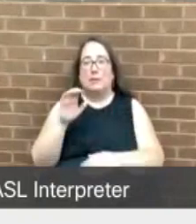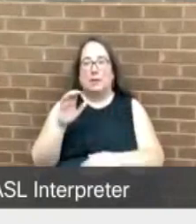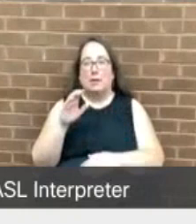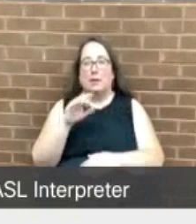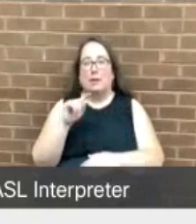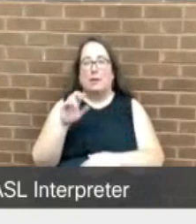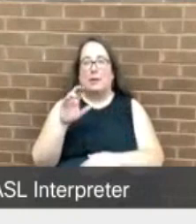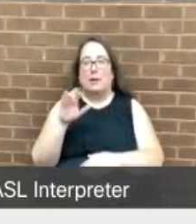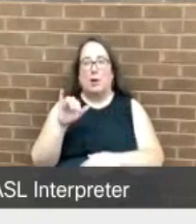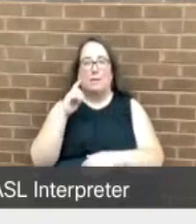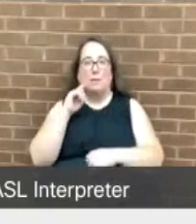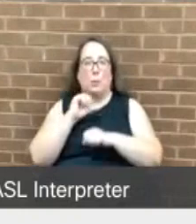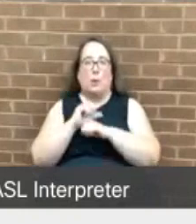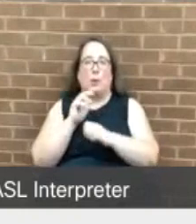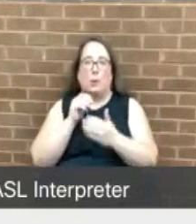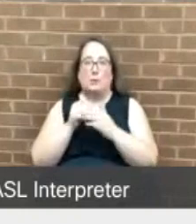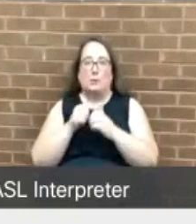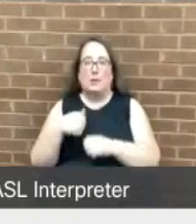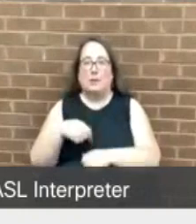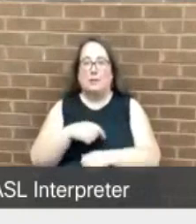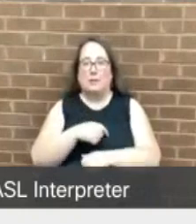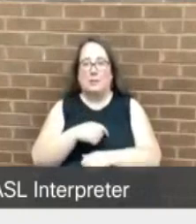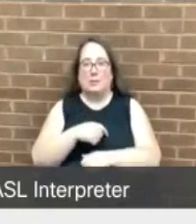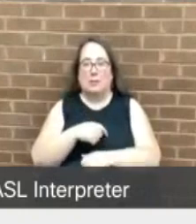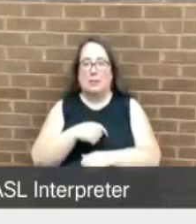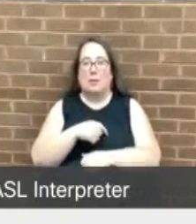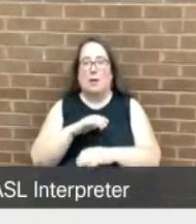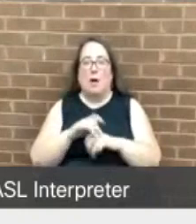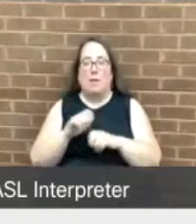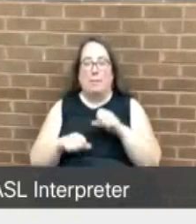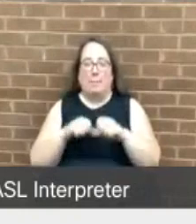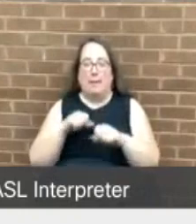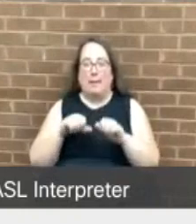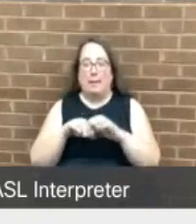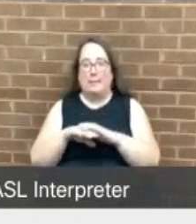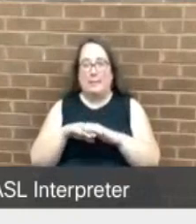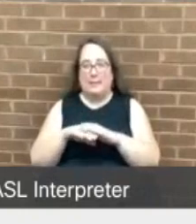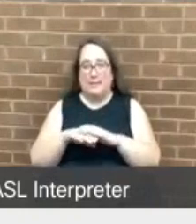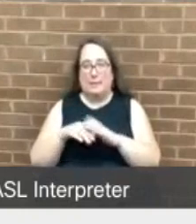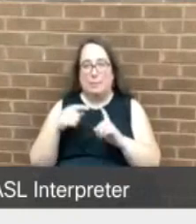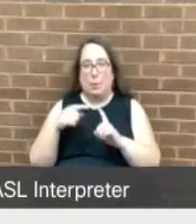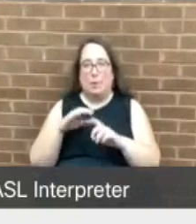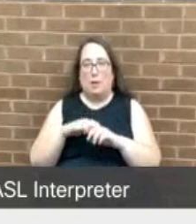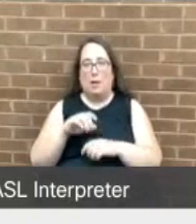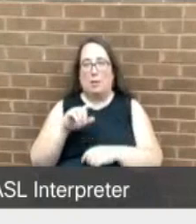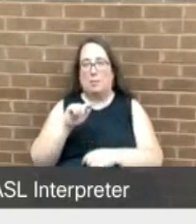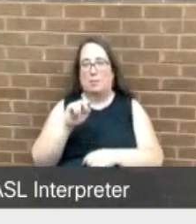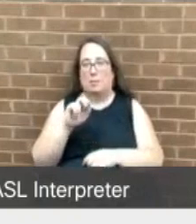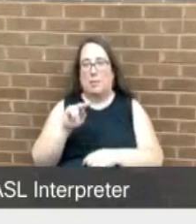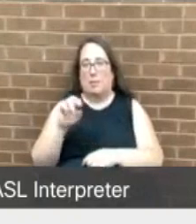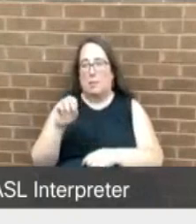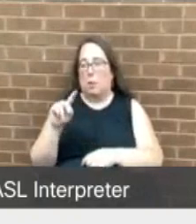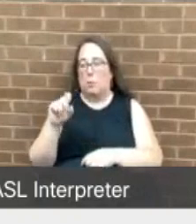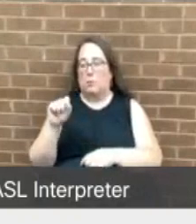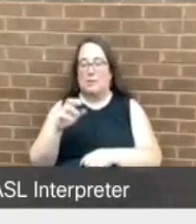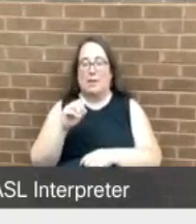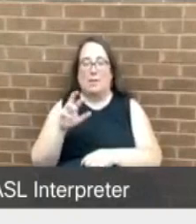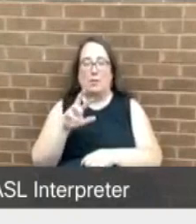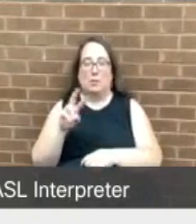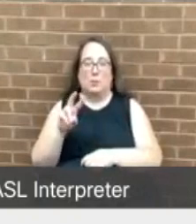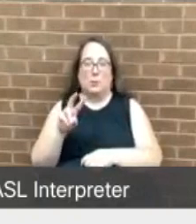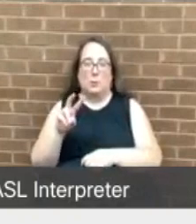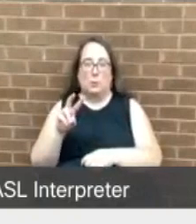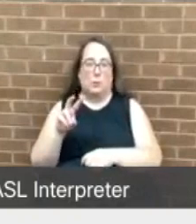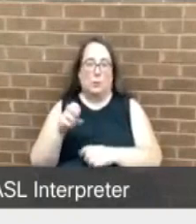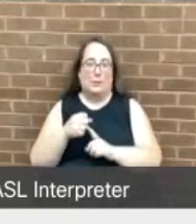for working so closely with us on that bike access, you know, point along 10 Oaks and the whole 32 expansion. It's